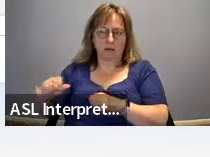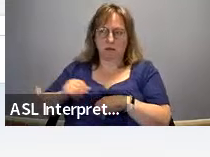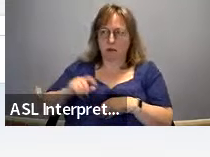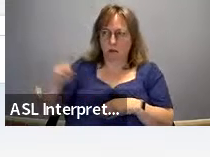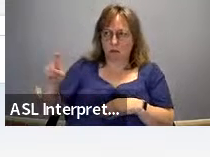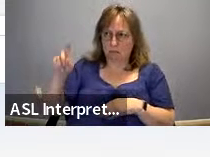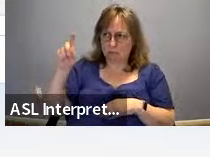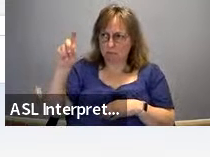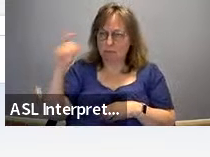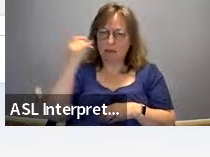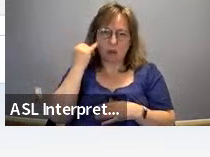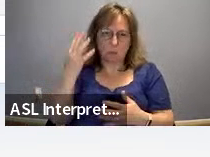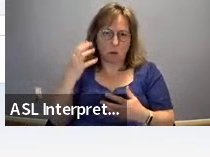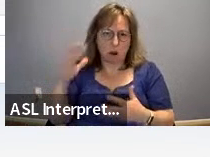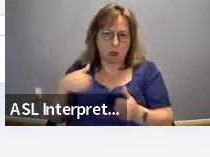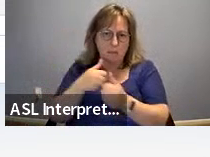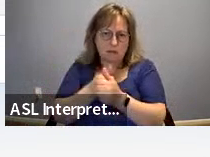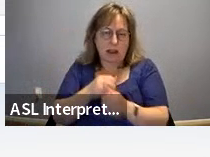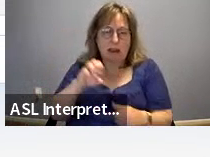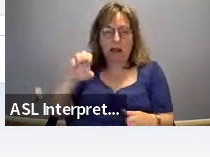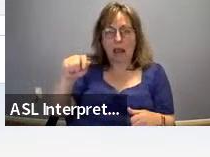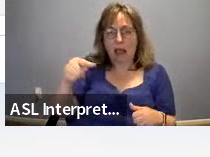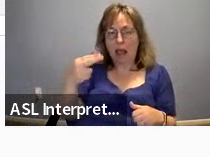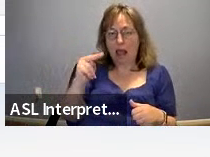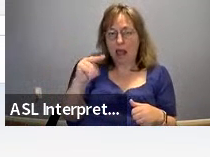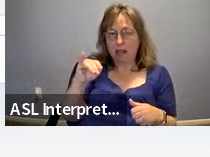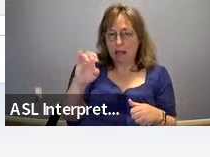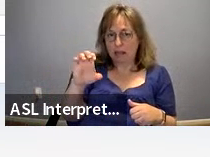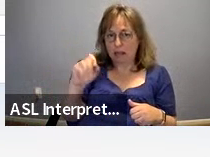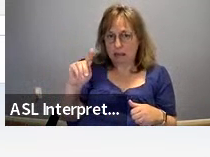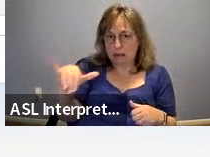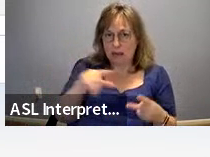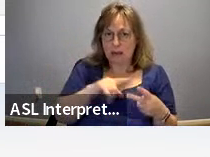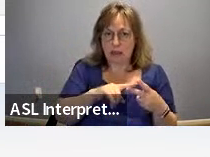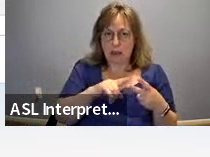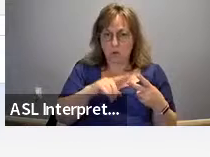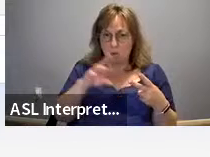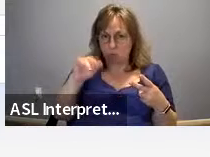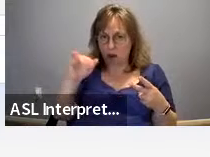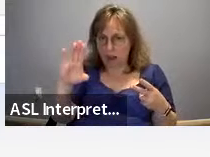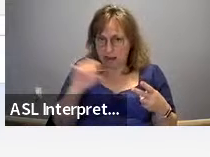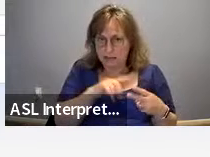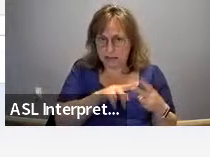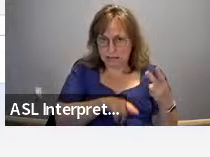and race categories. I click on student information.